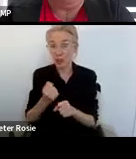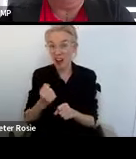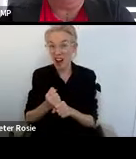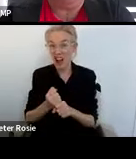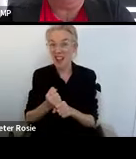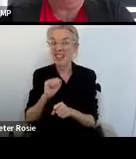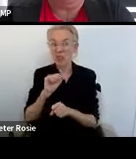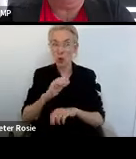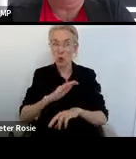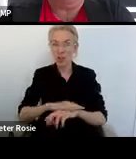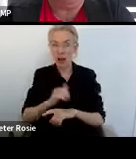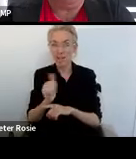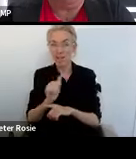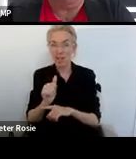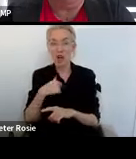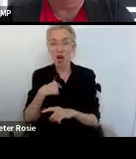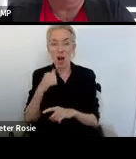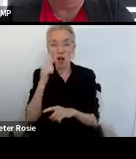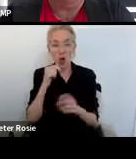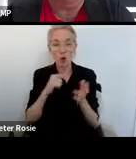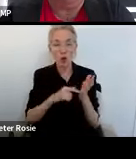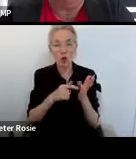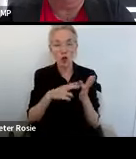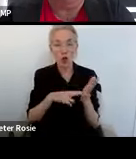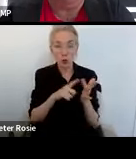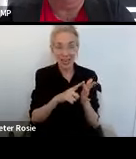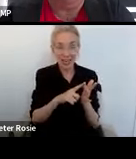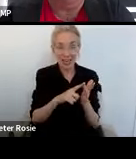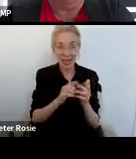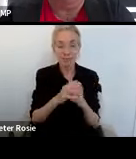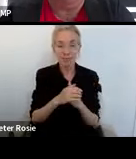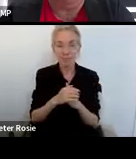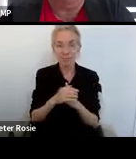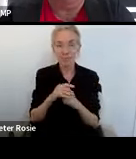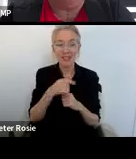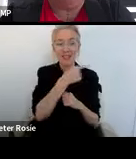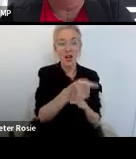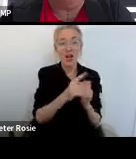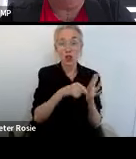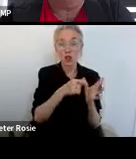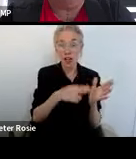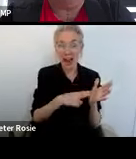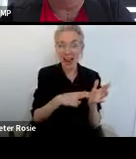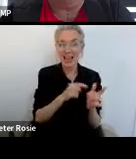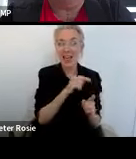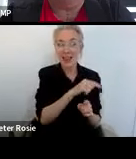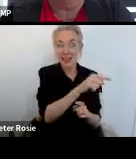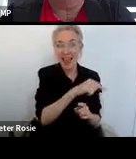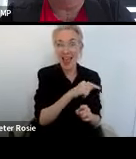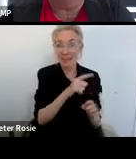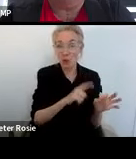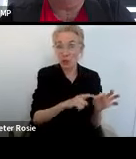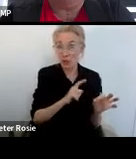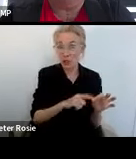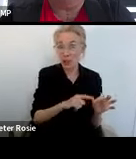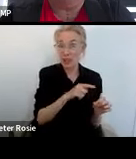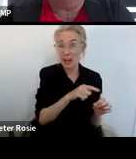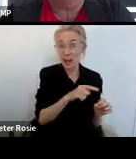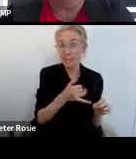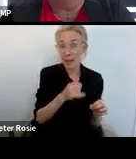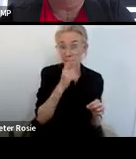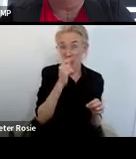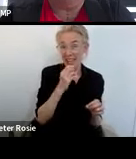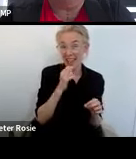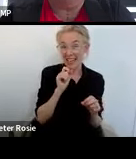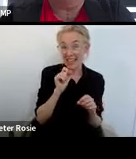did have some questions for you, and perhaps we can maybe send those on or ask them in another forum, I'm not